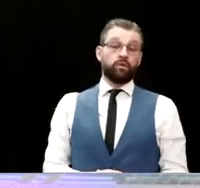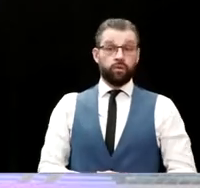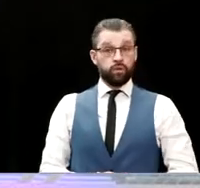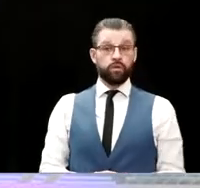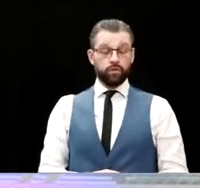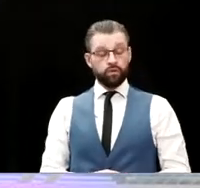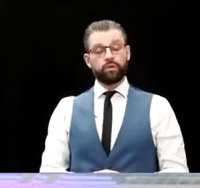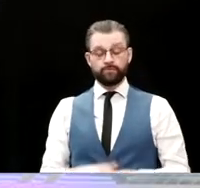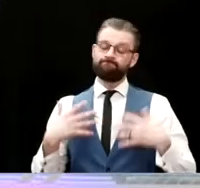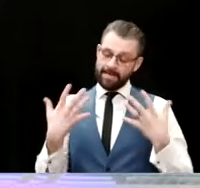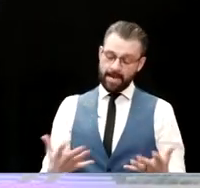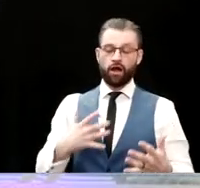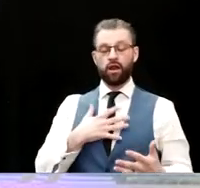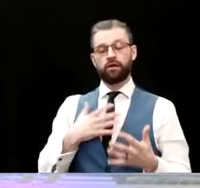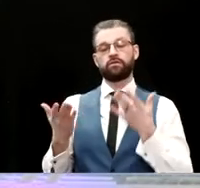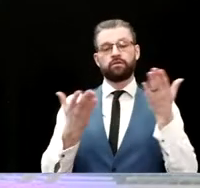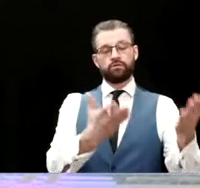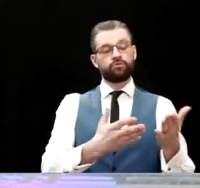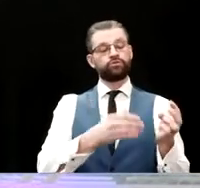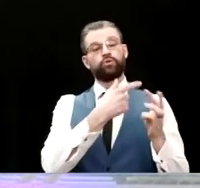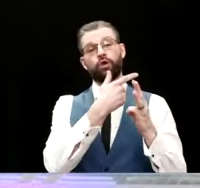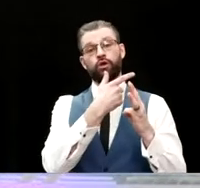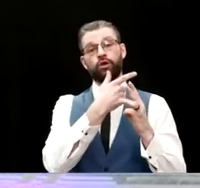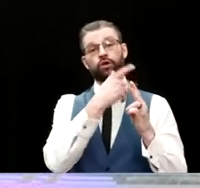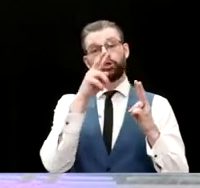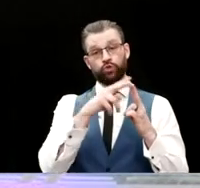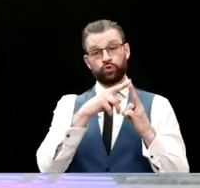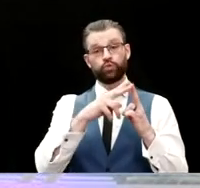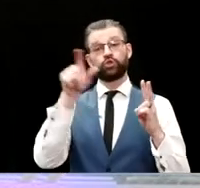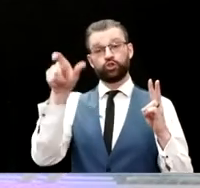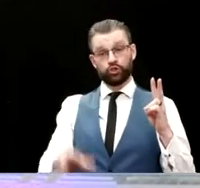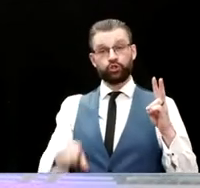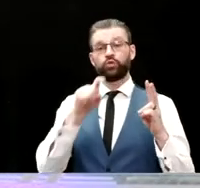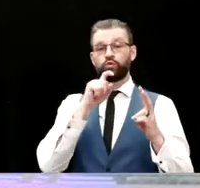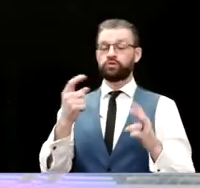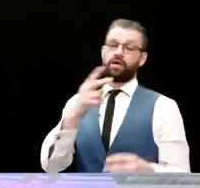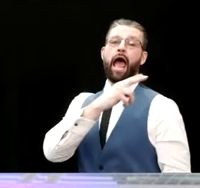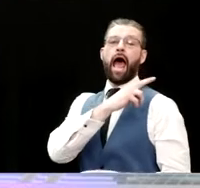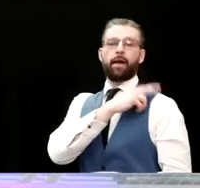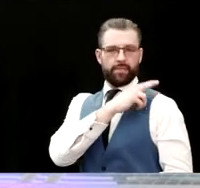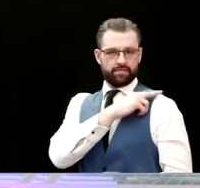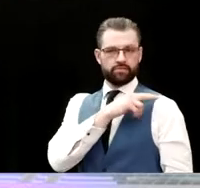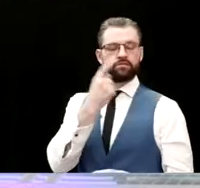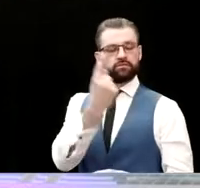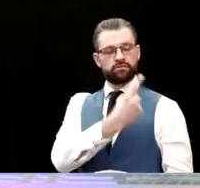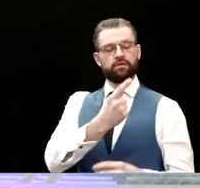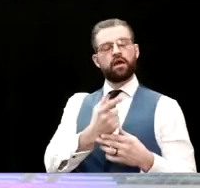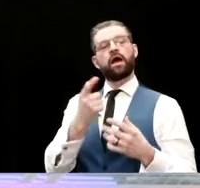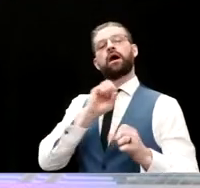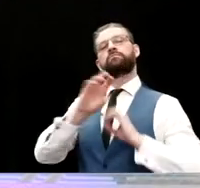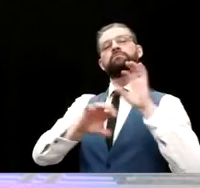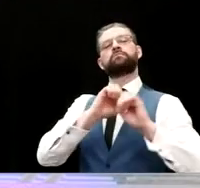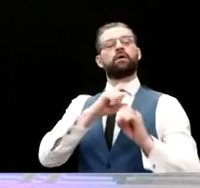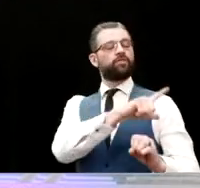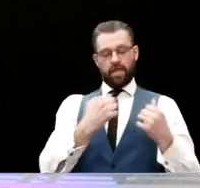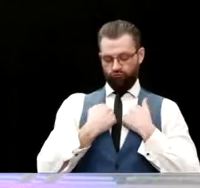Now I would like to introduce students Gia Sumal and Lawrence Roran, two ambassadors who will share their